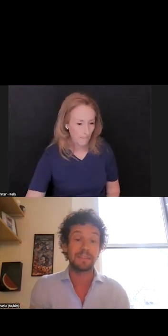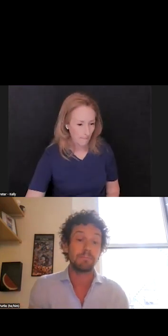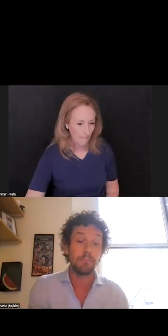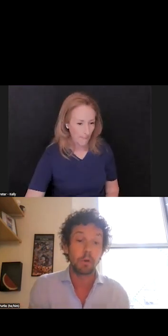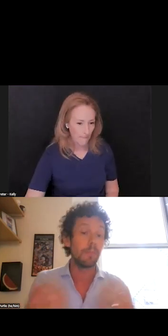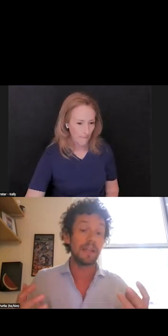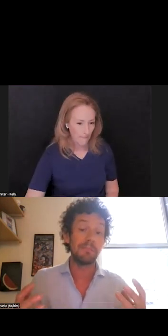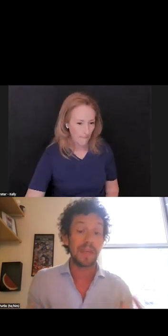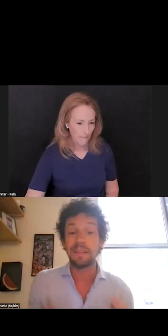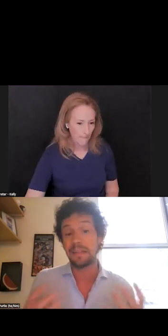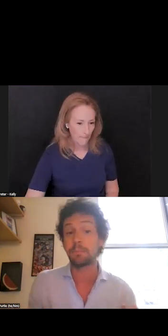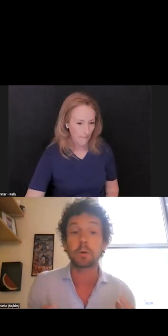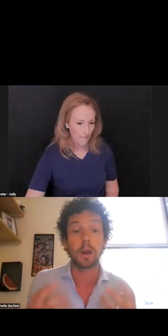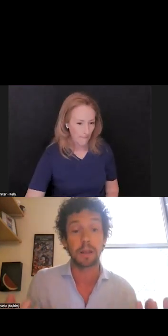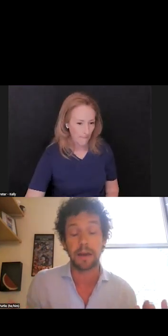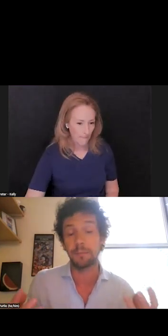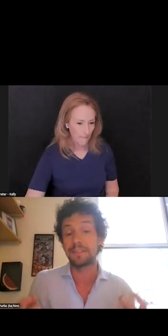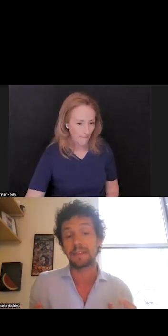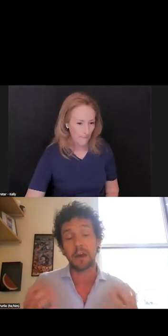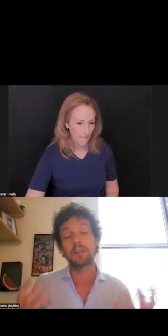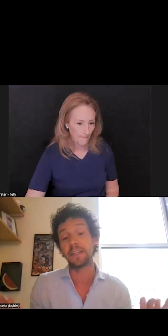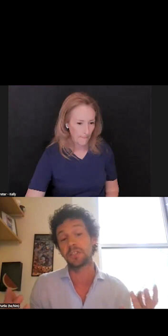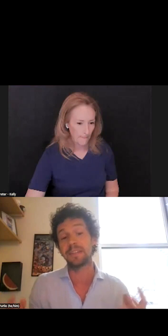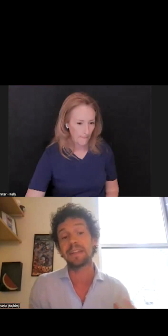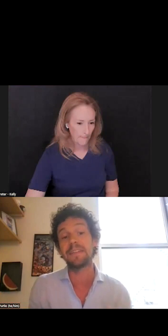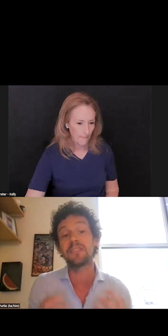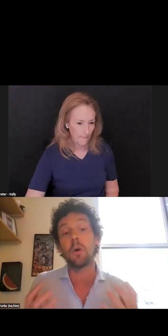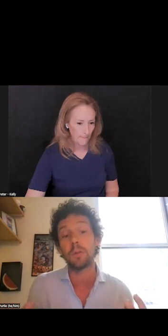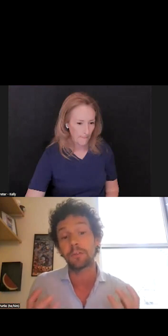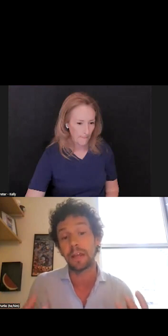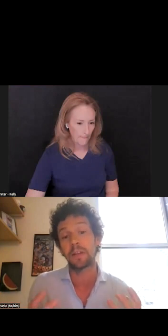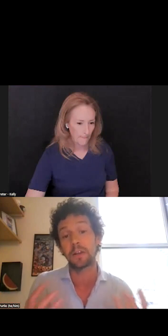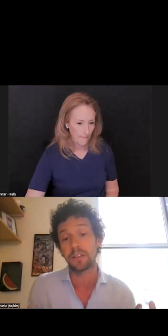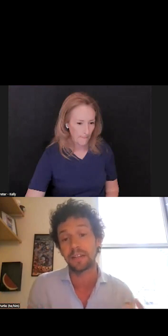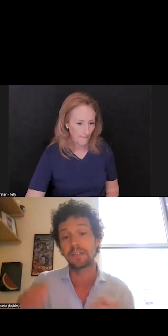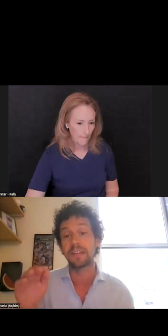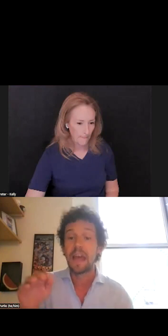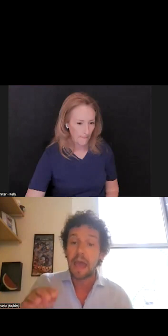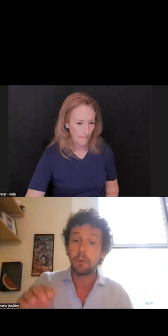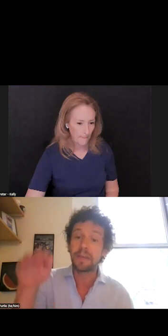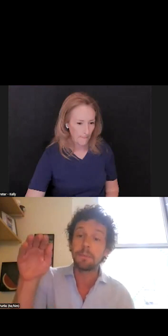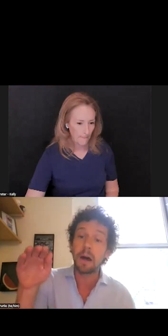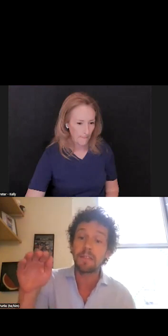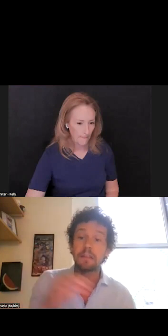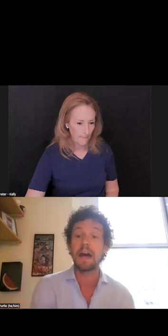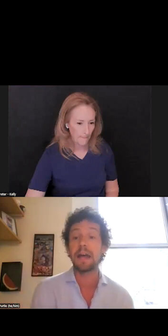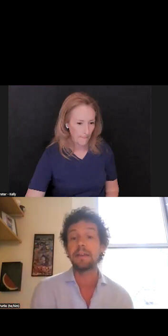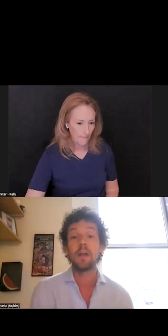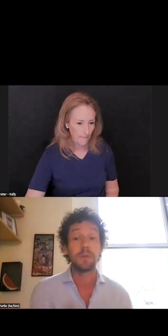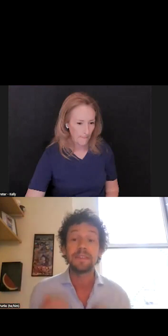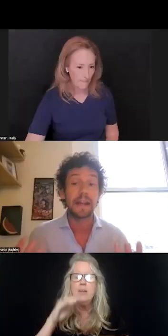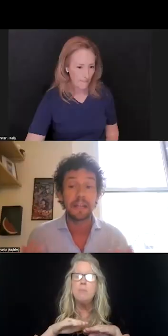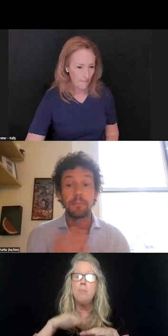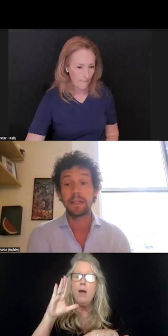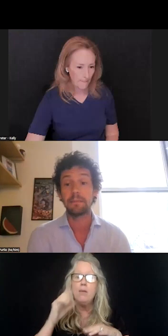there is more money than needed for our calculations. And again, this is only for Lifeline call centers. And when we get above that line,